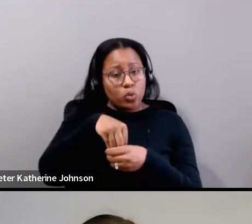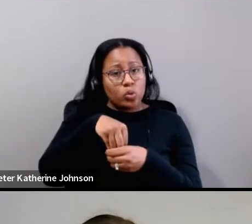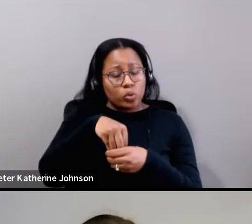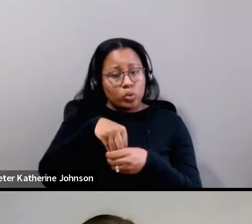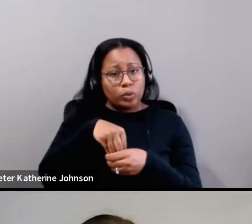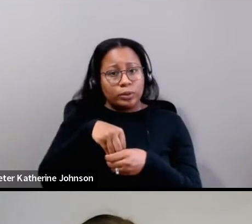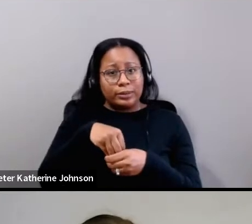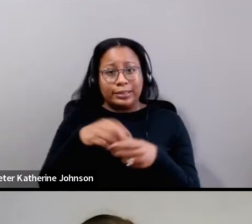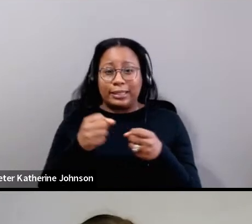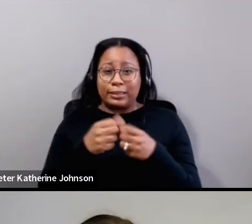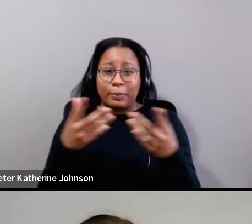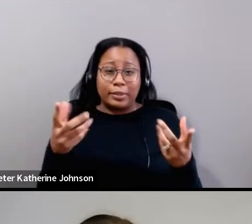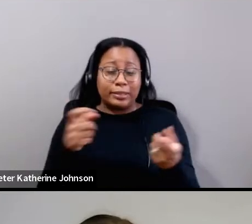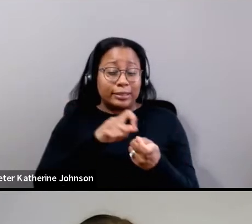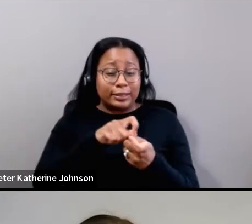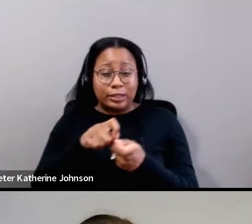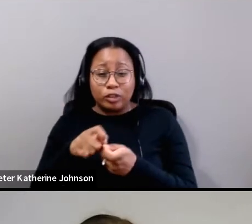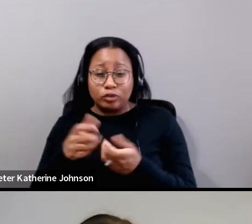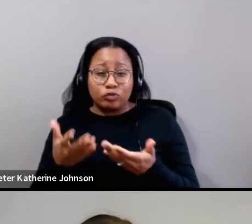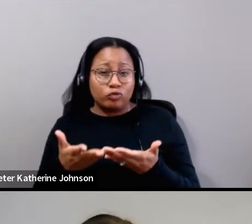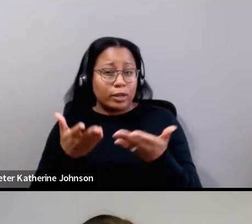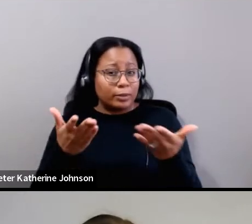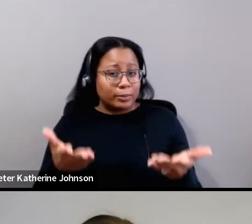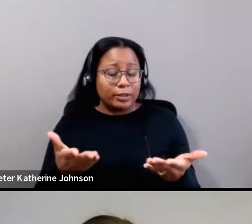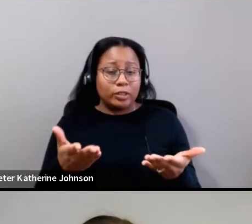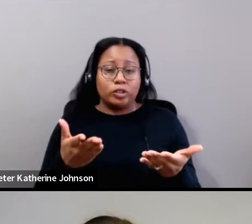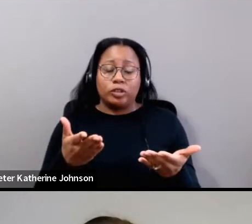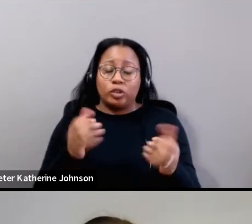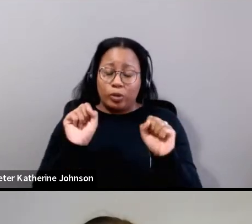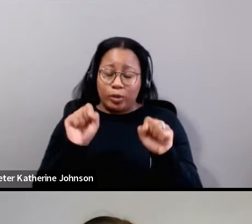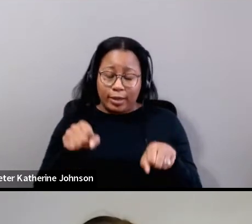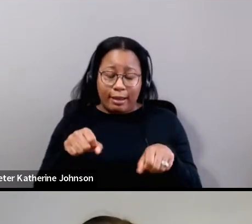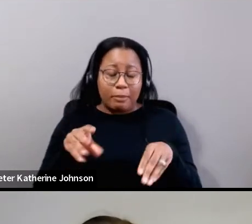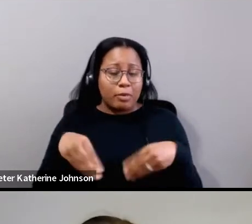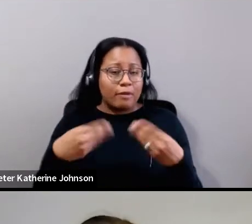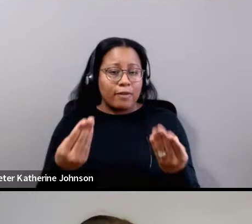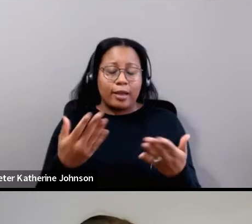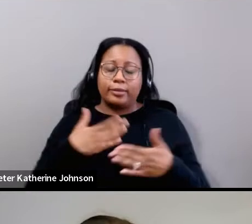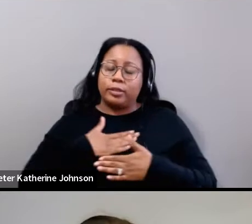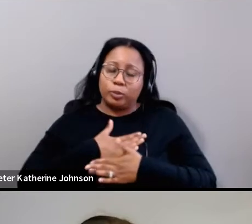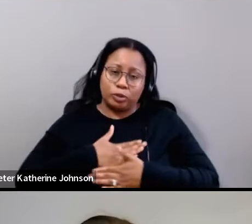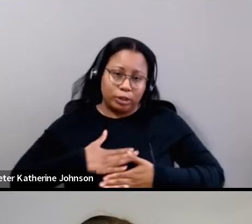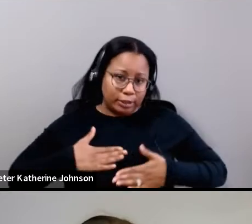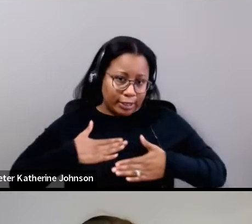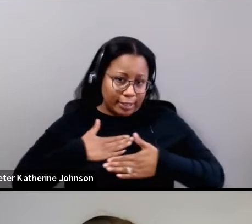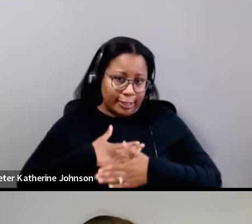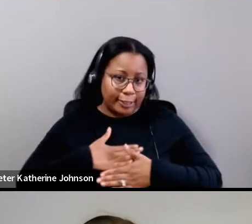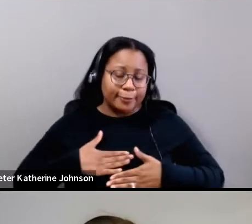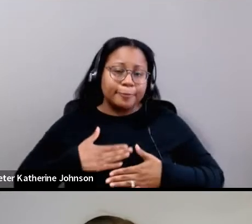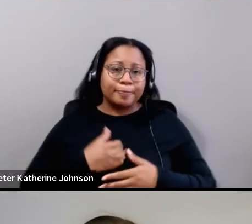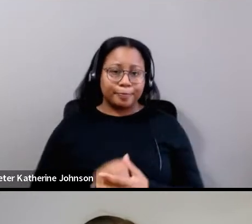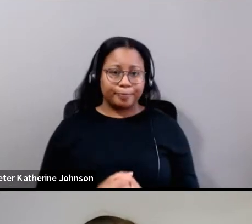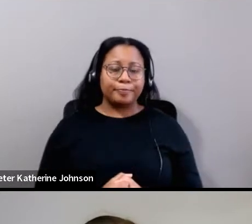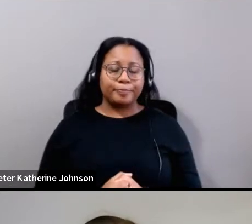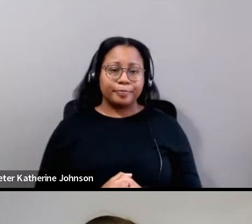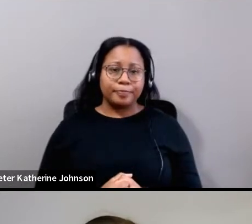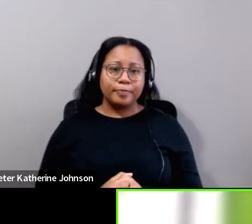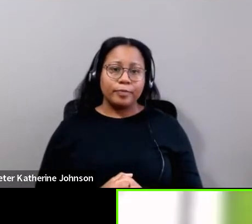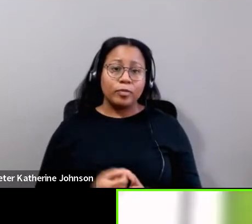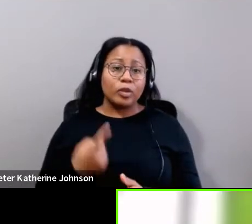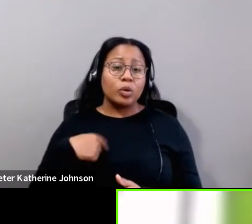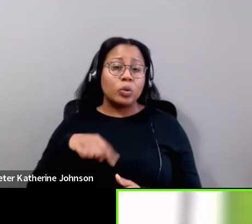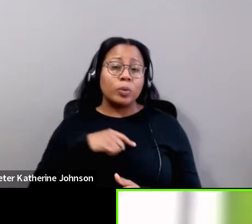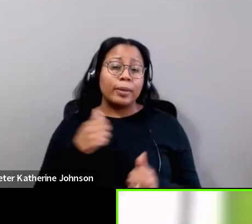of detailed information and recommendations as you can provide is really appreciated. We have mostly tried to follow